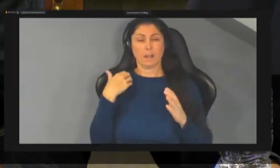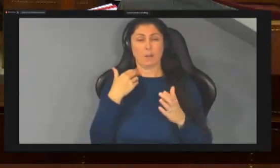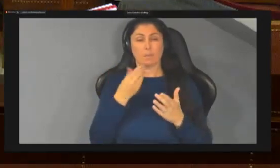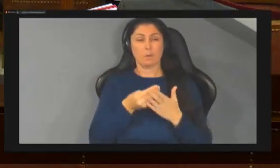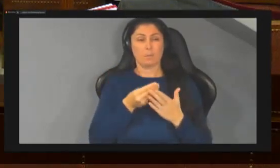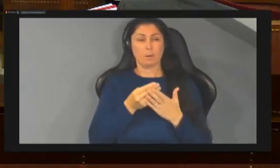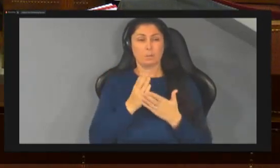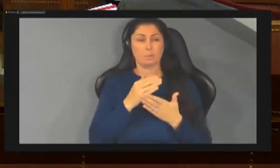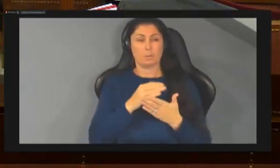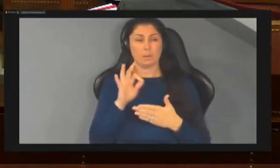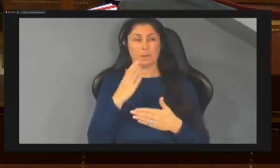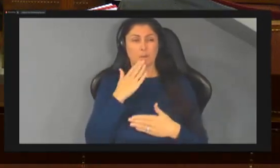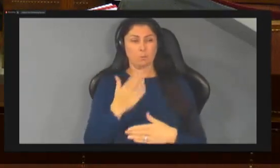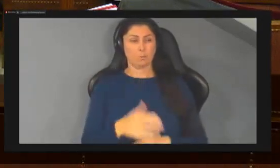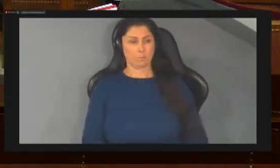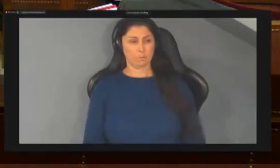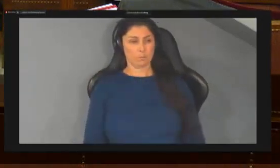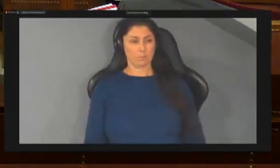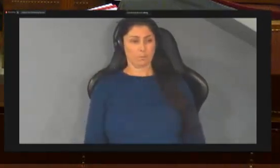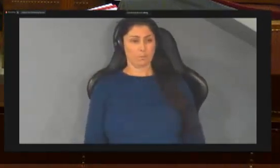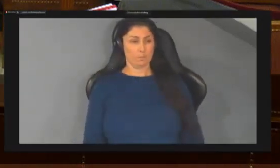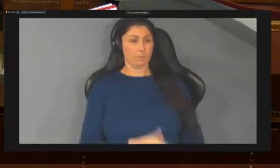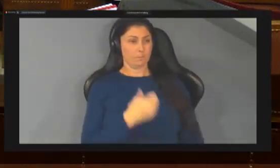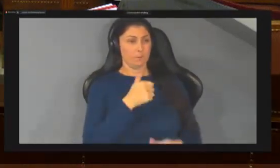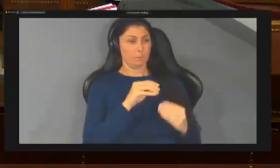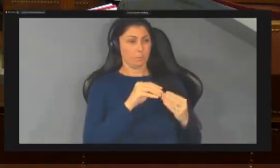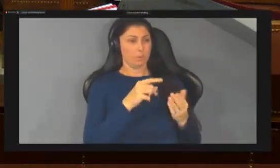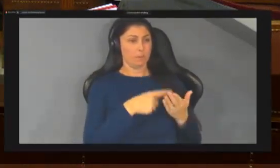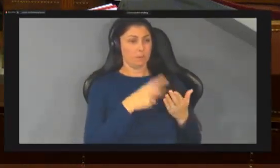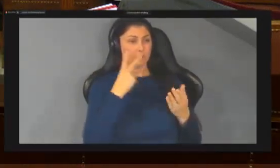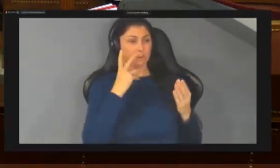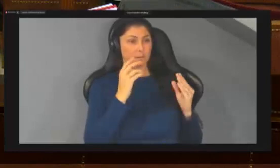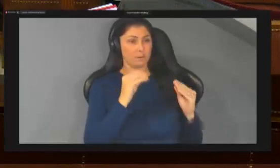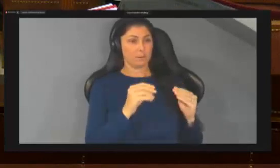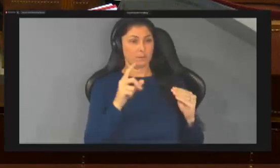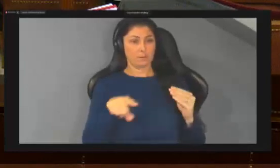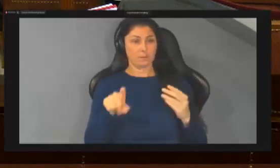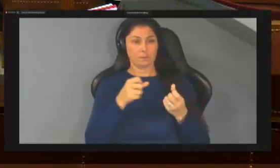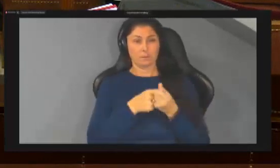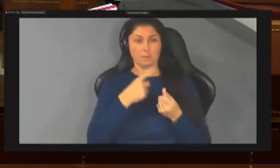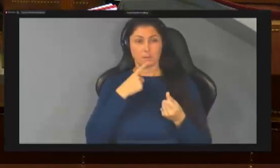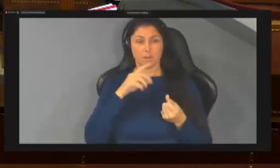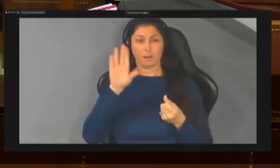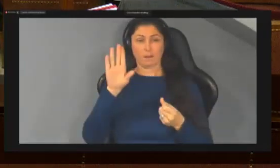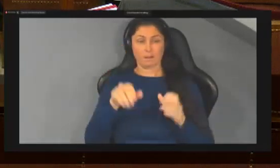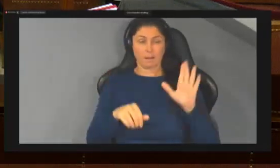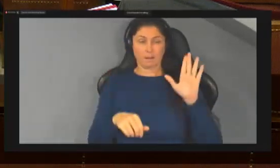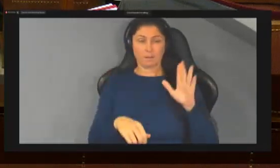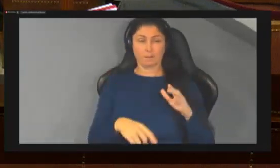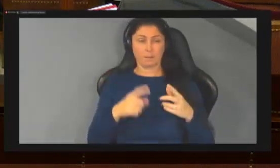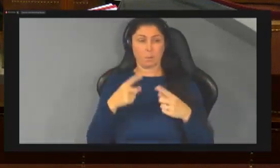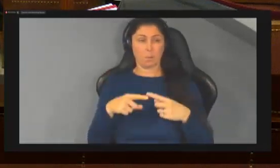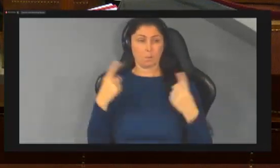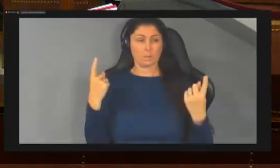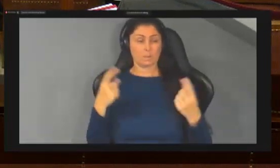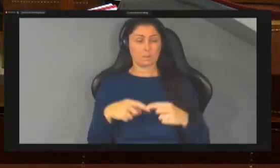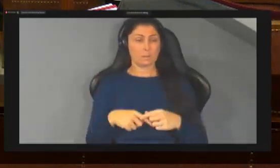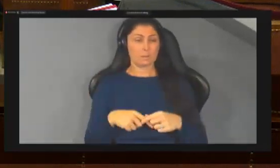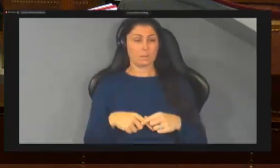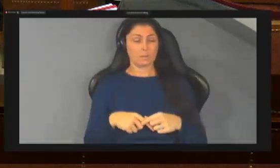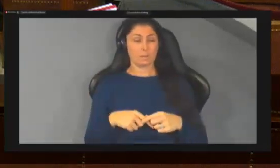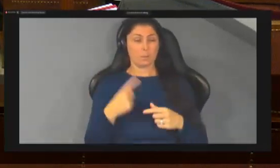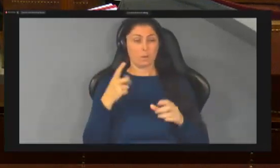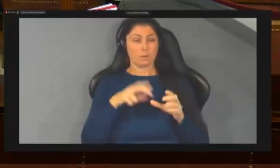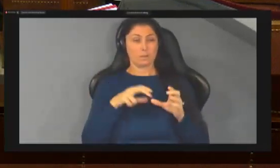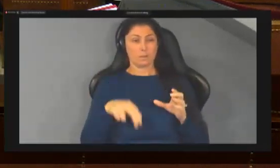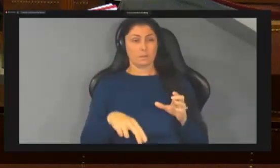you. Thank you. Any further discussion? Seeing none, all those in favor say aye. Aye. Any opposed? One abstention.